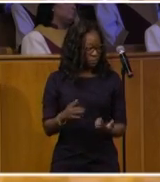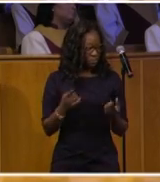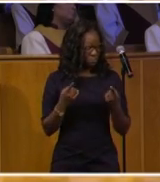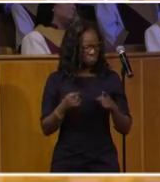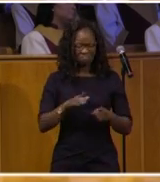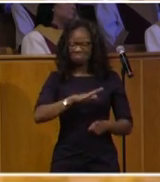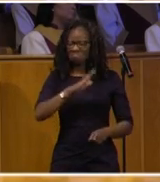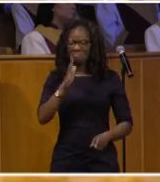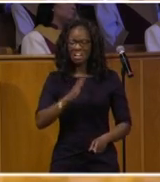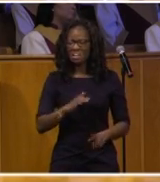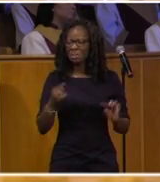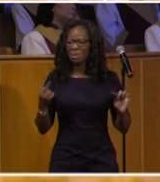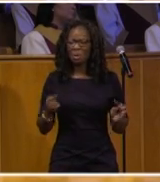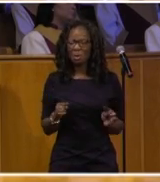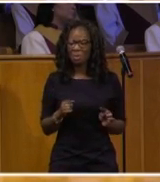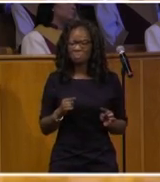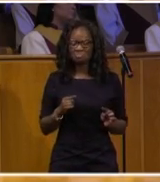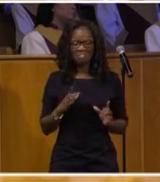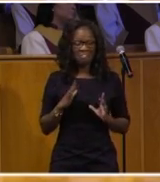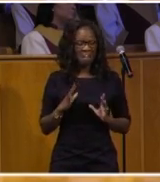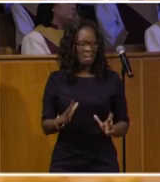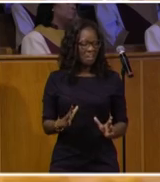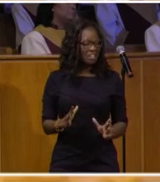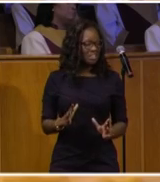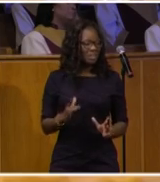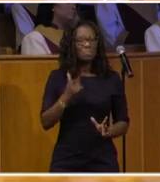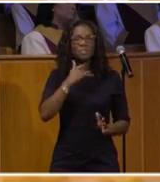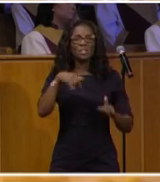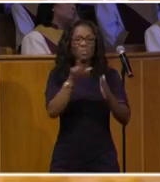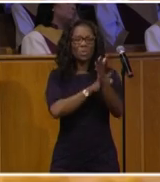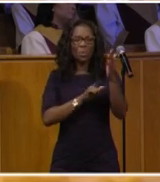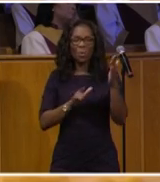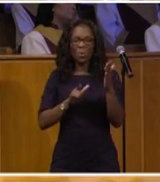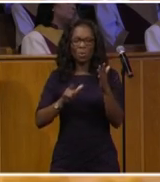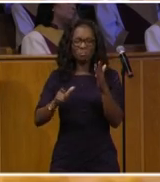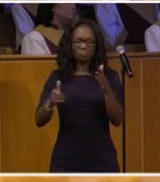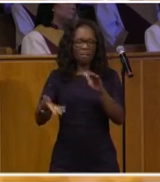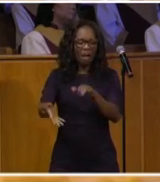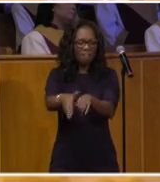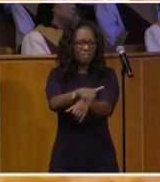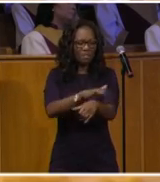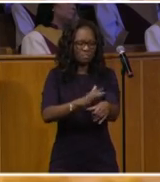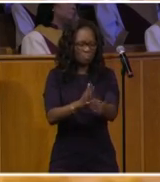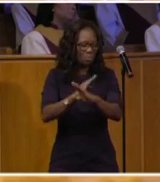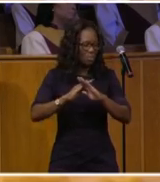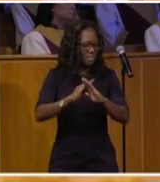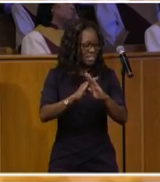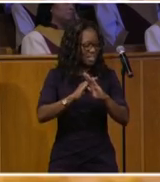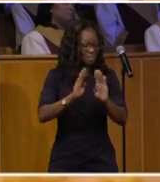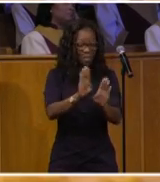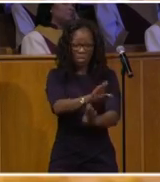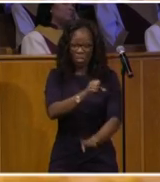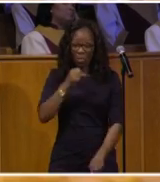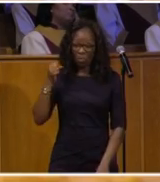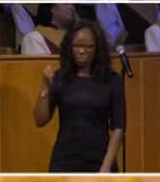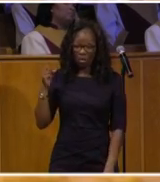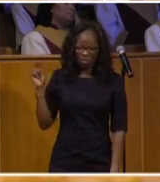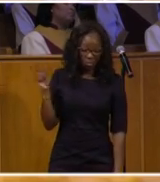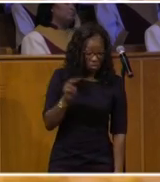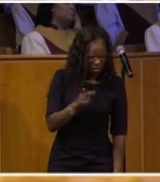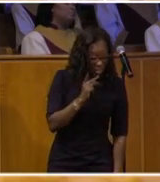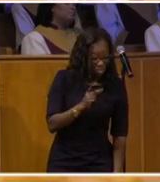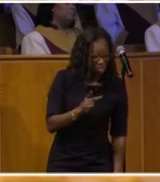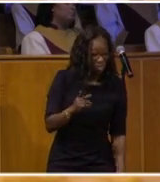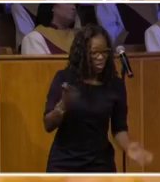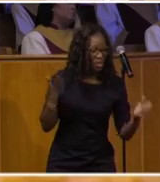and didn't get harmed at all because the Lord was with them. They opened the door, they looked in and saw